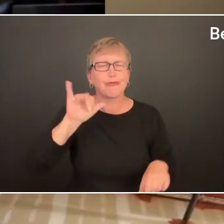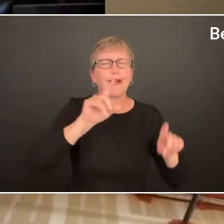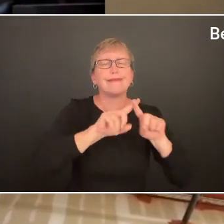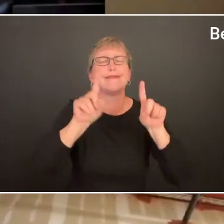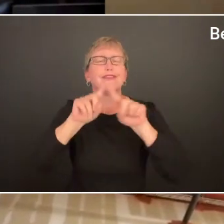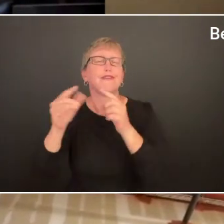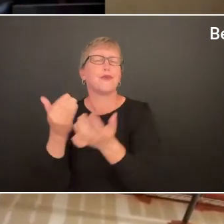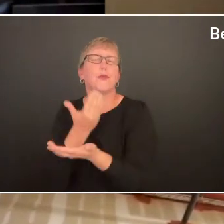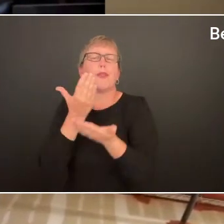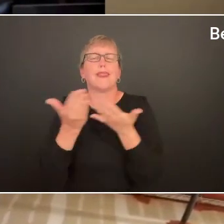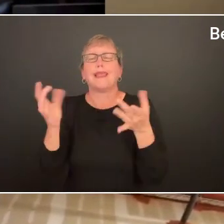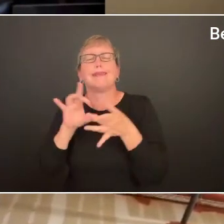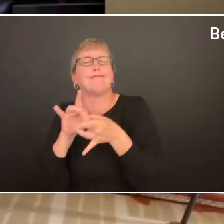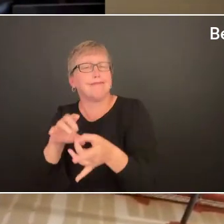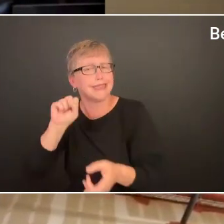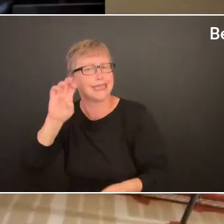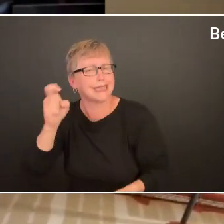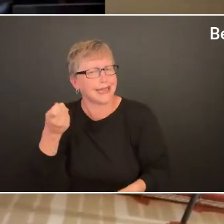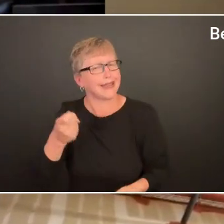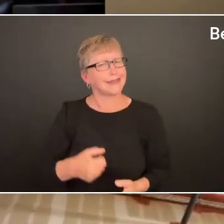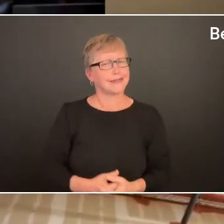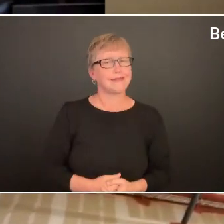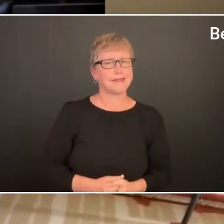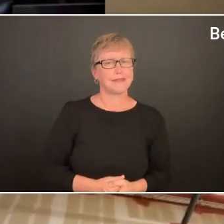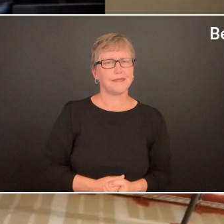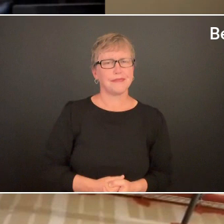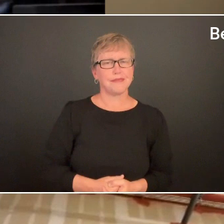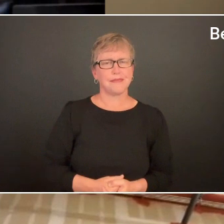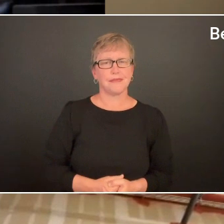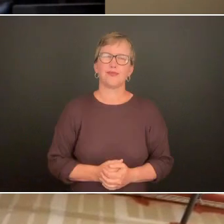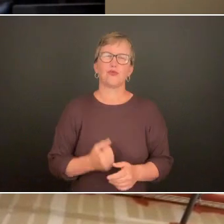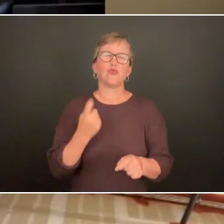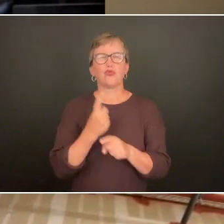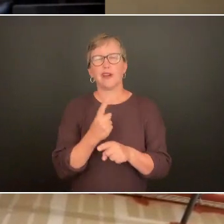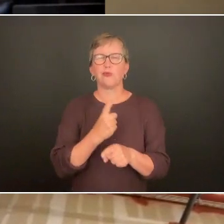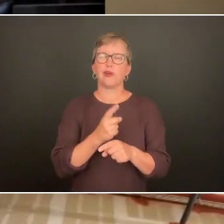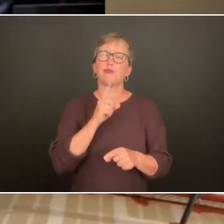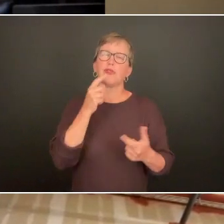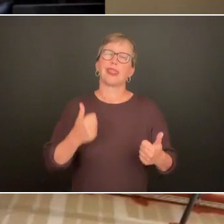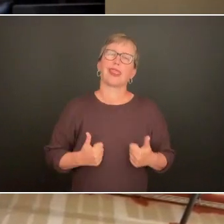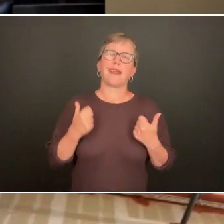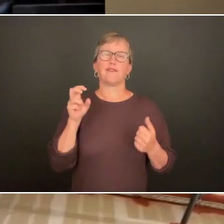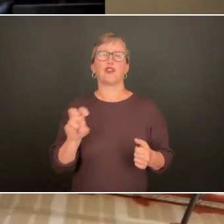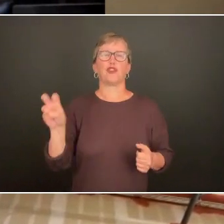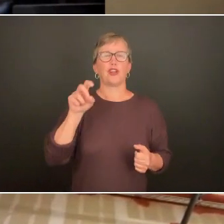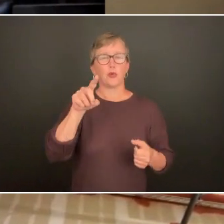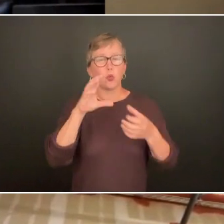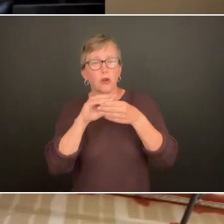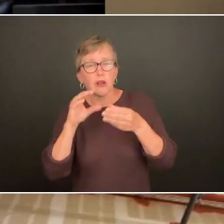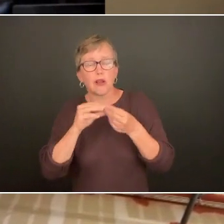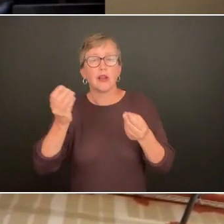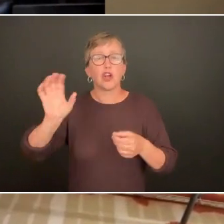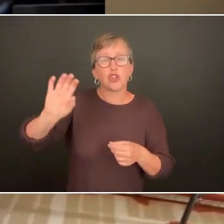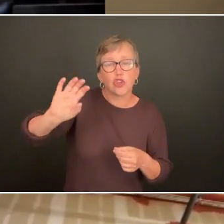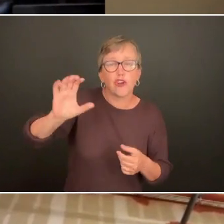maybe. So these are all, I mean, it's just really an expedition. Yeah, I mean, you said conservatism will